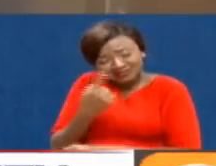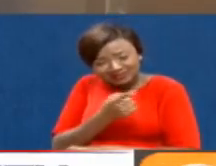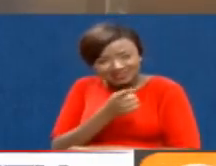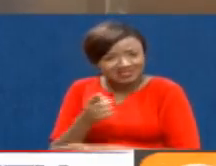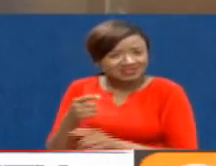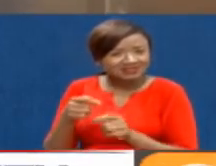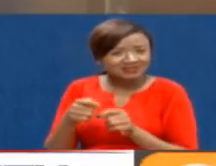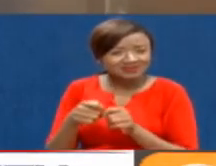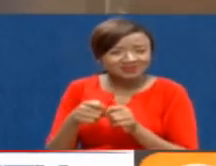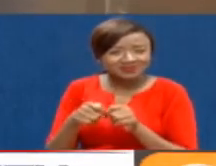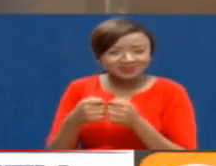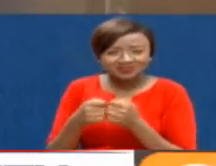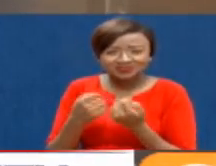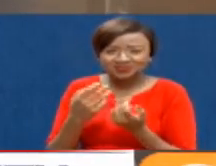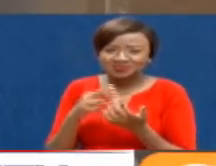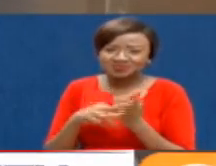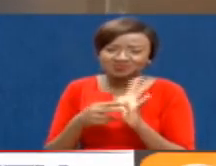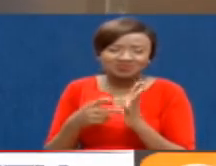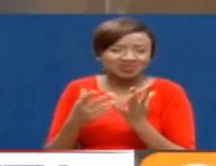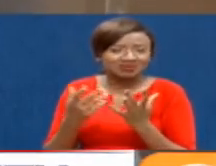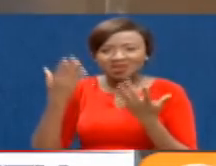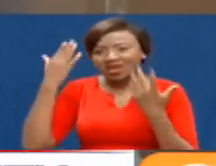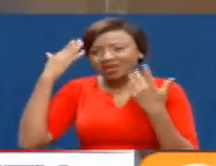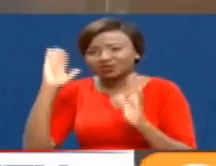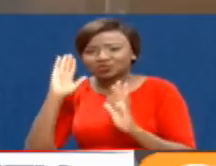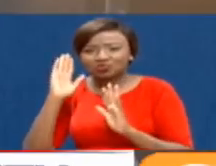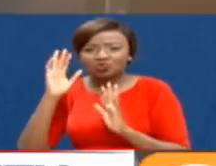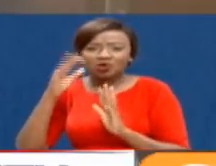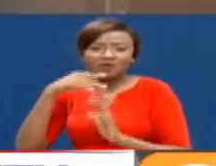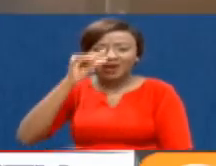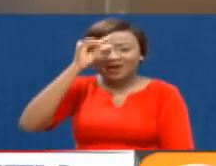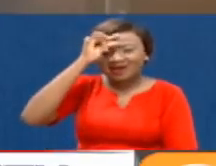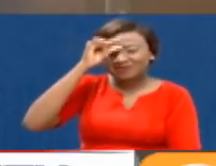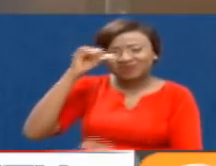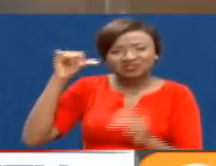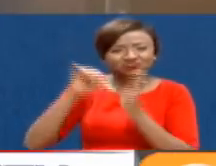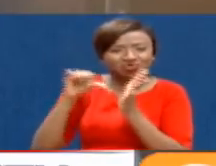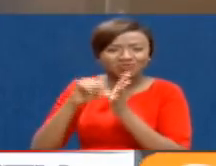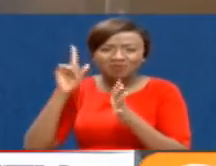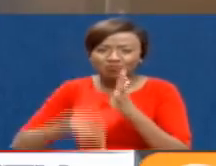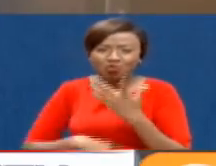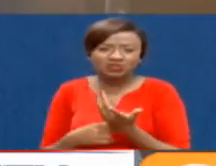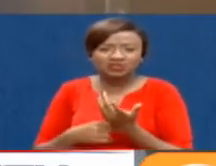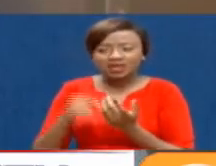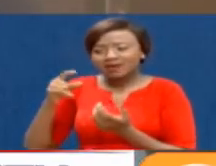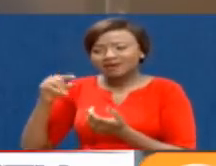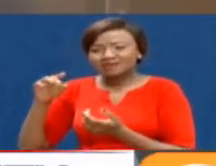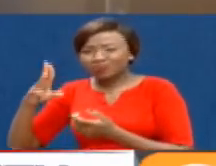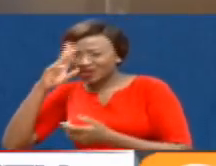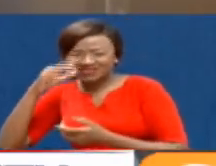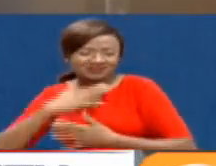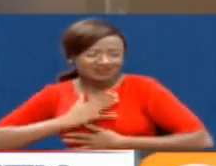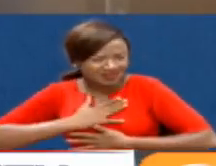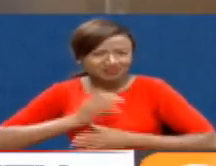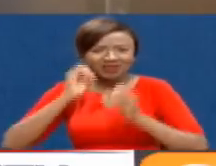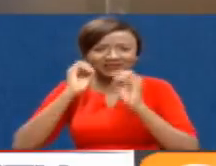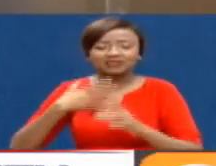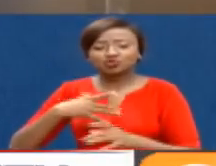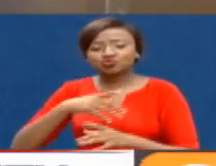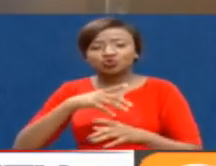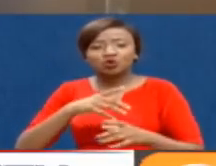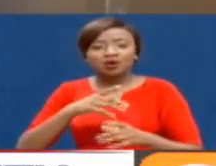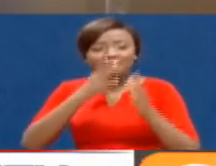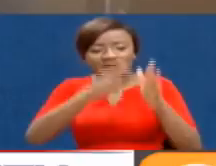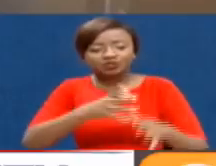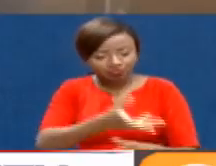contempt that the government holds for us as Kenyans. I don't know if it is contempt that the police have for us. It's a lack of respect that you get somebody out of their car or trying to cross the